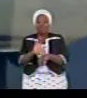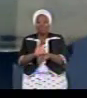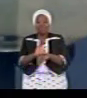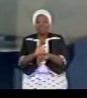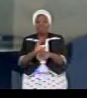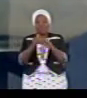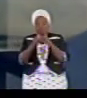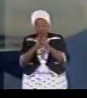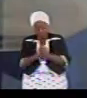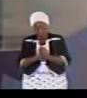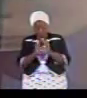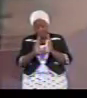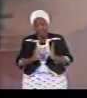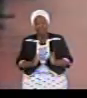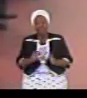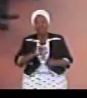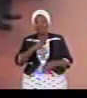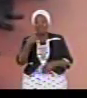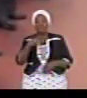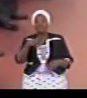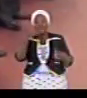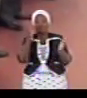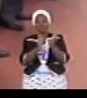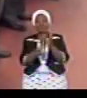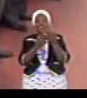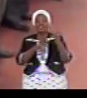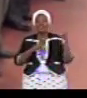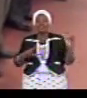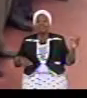Worshippers, I said, praise the Lord.